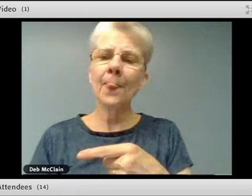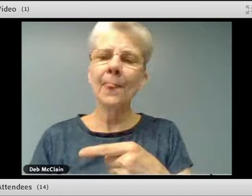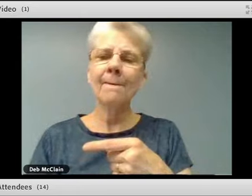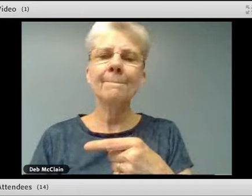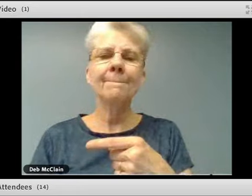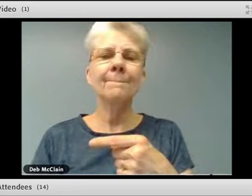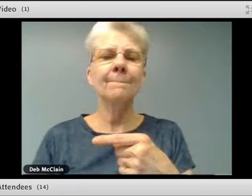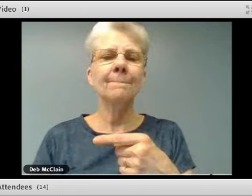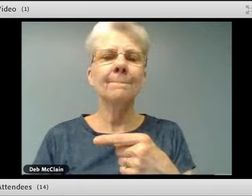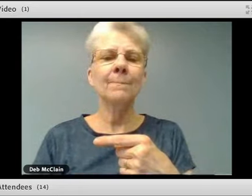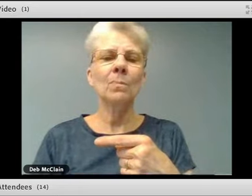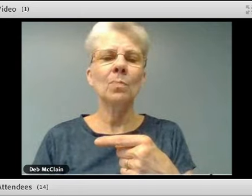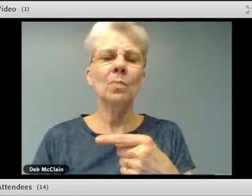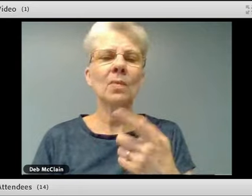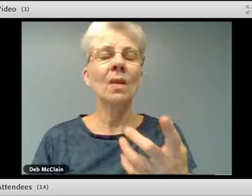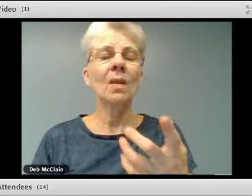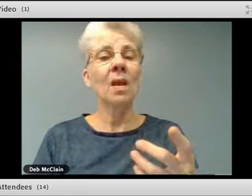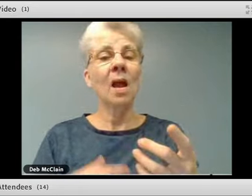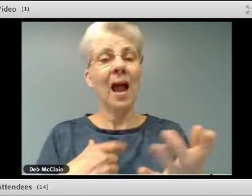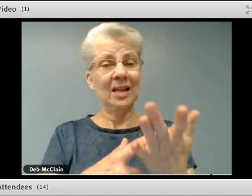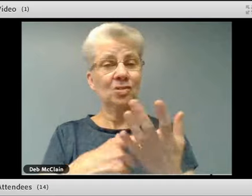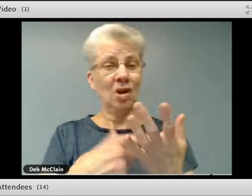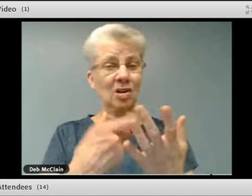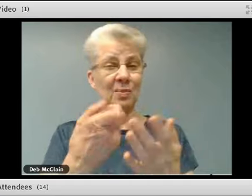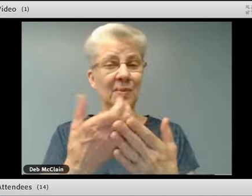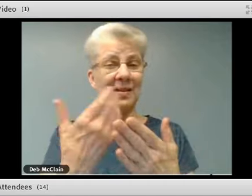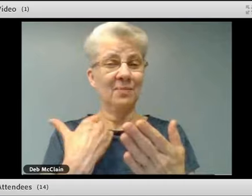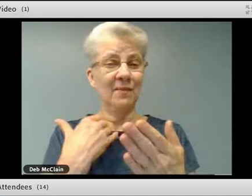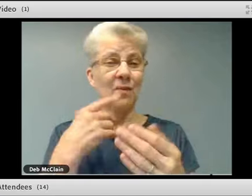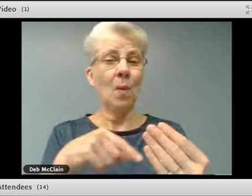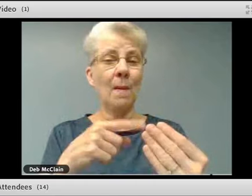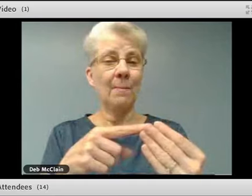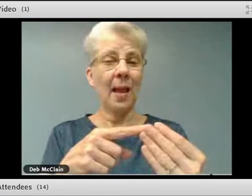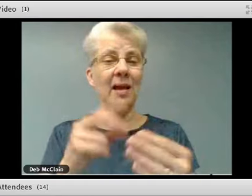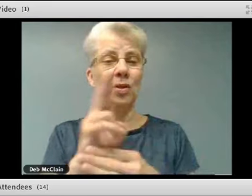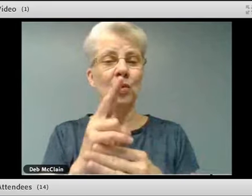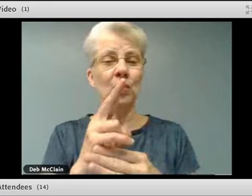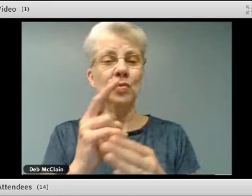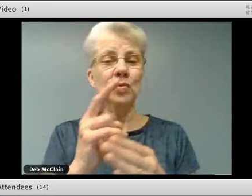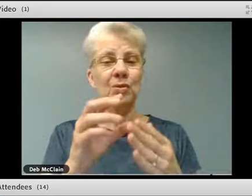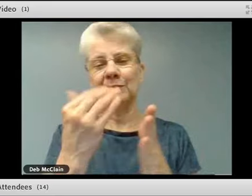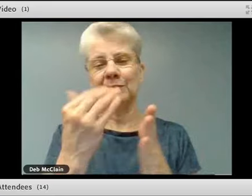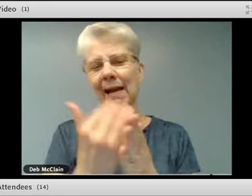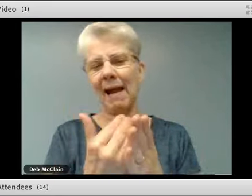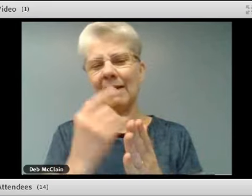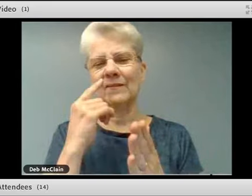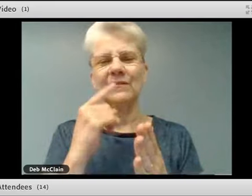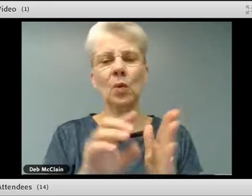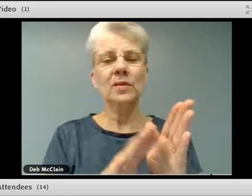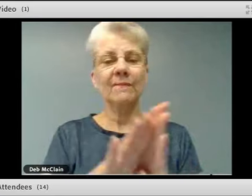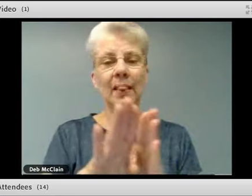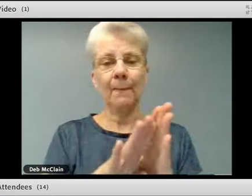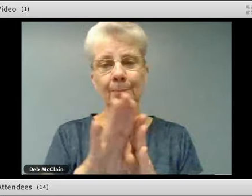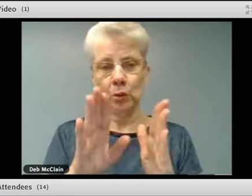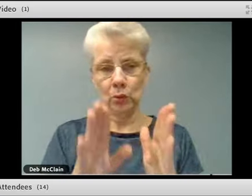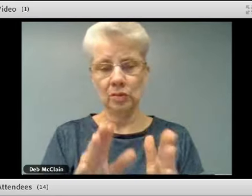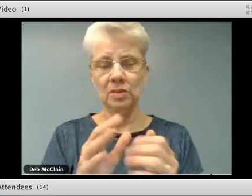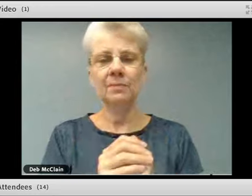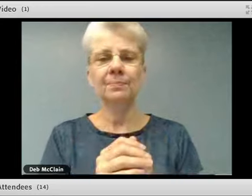Okay, so I talked a little bit earlier about a user guide for developers.